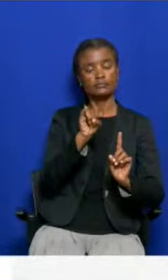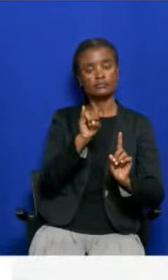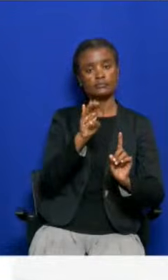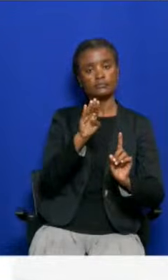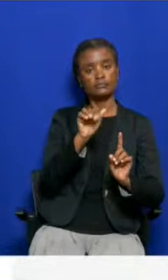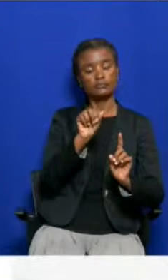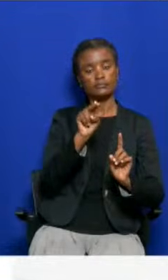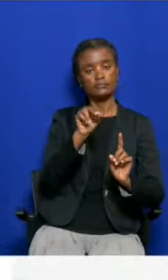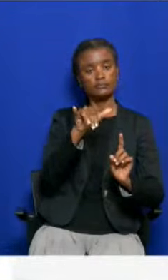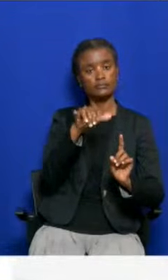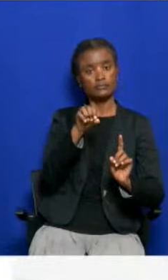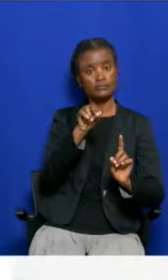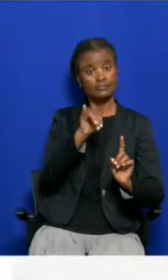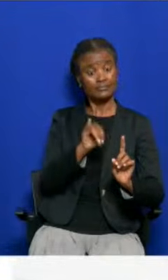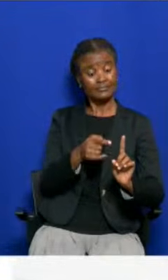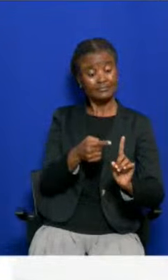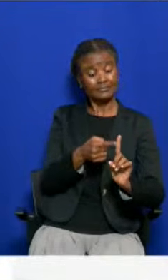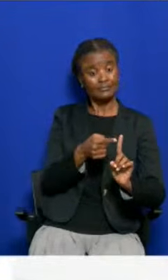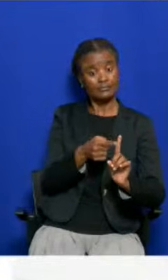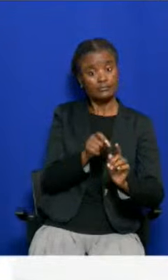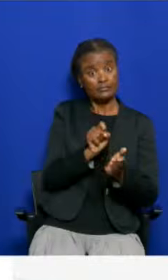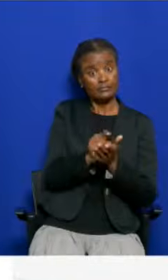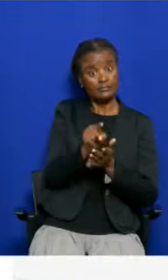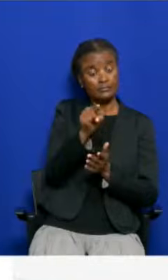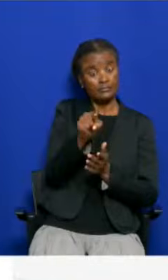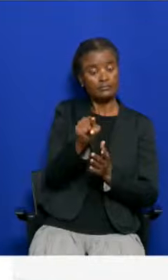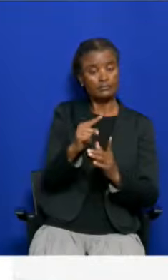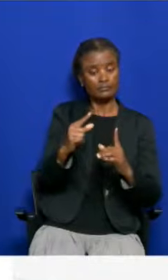sent you a screenshot